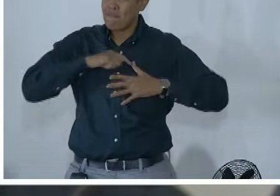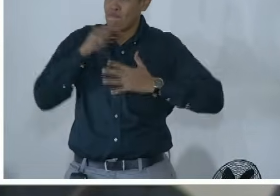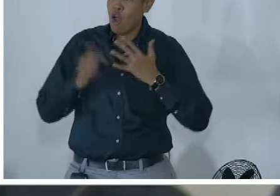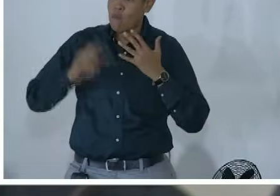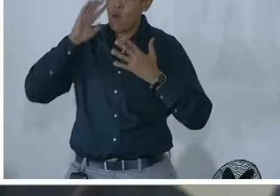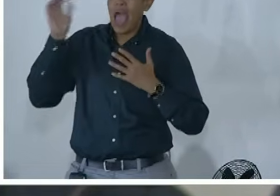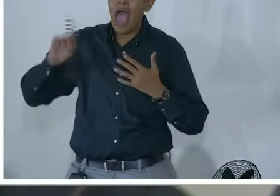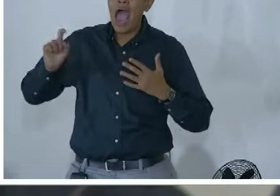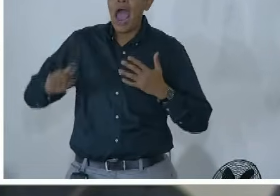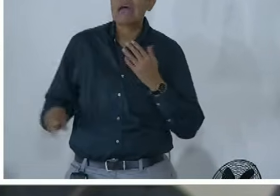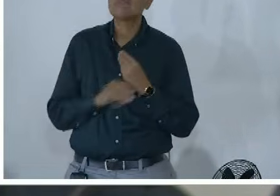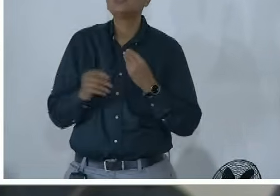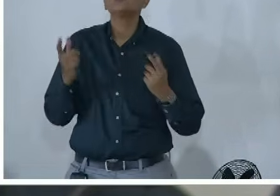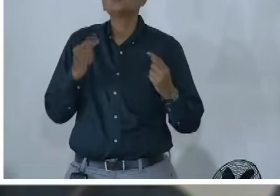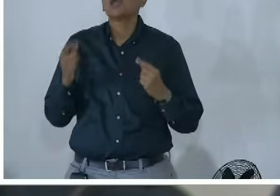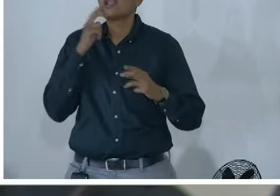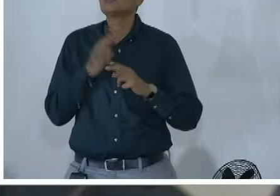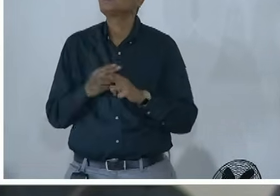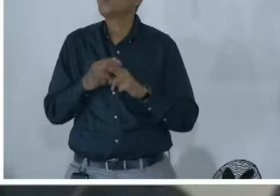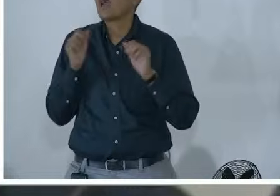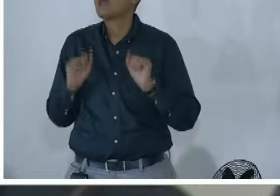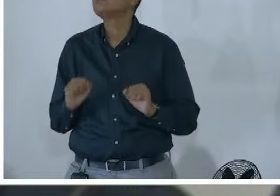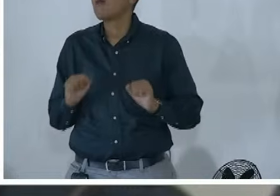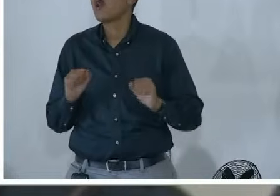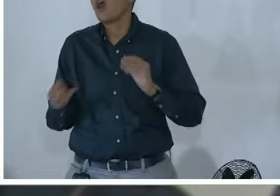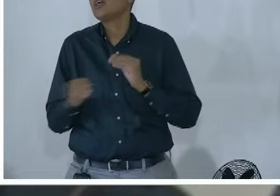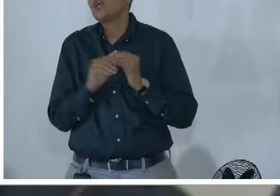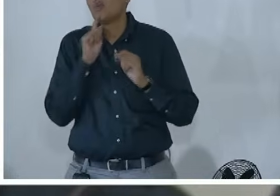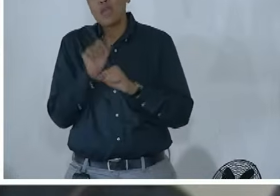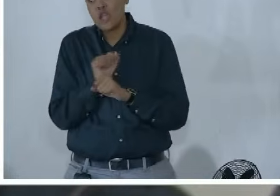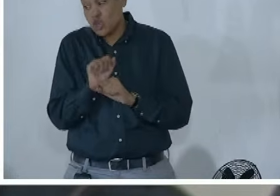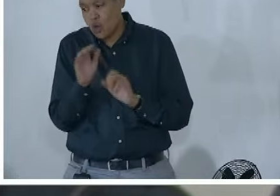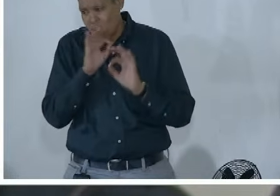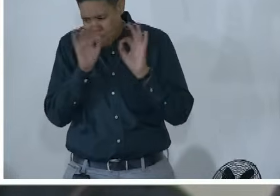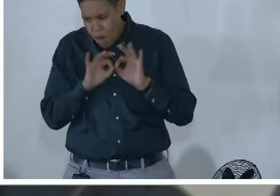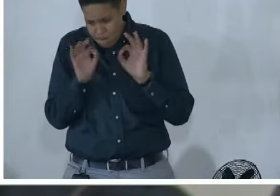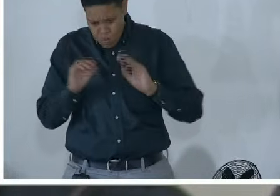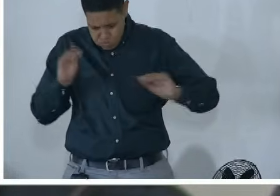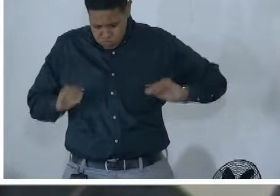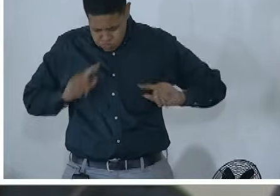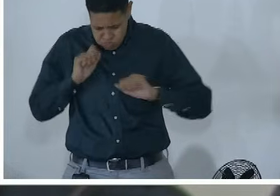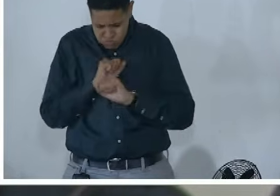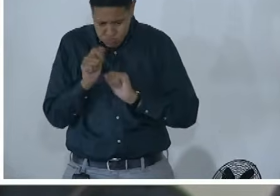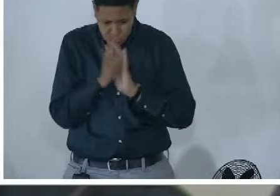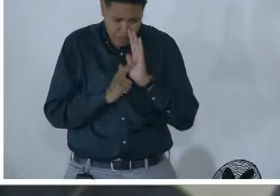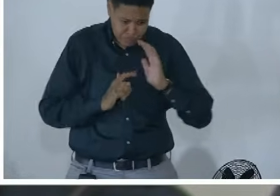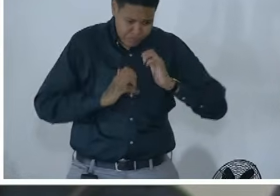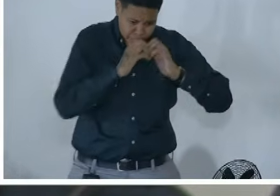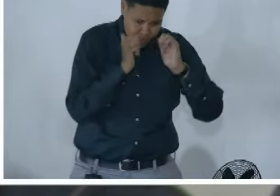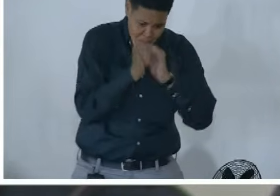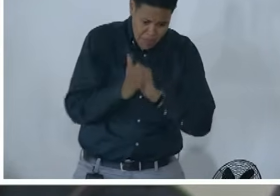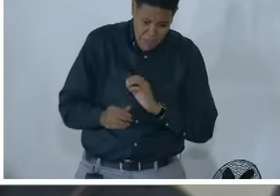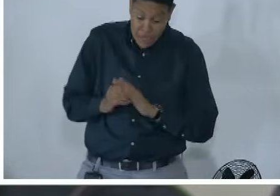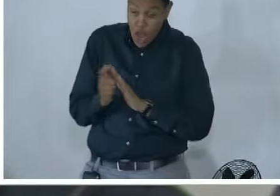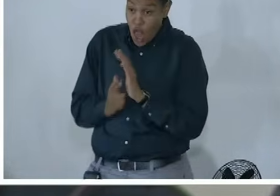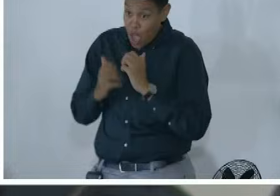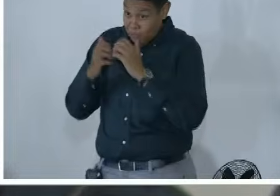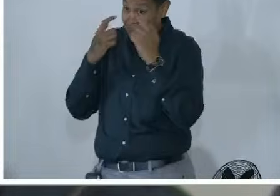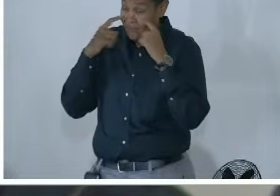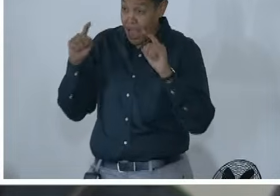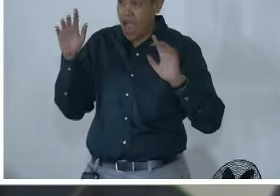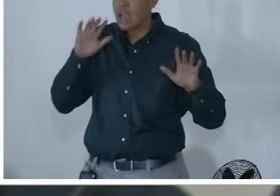have to be done as soon as possible to ensure that once the bill is passed into law,